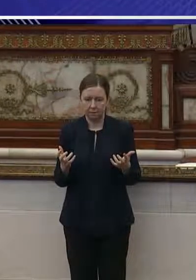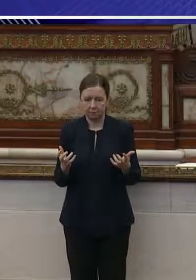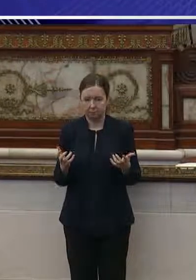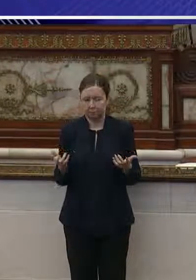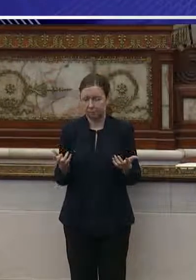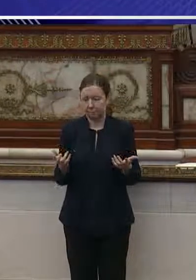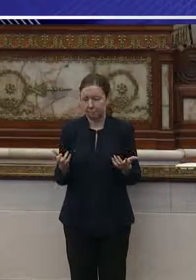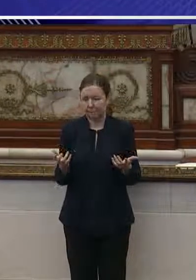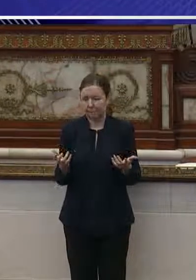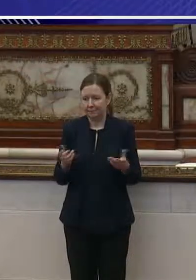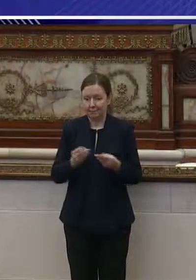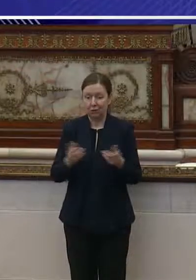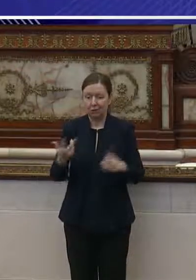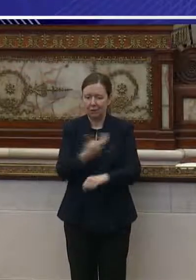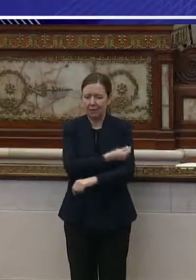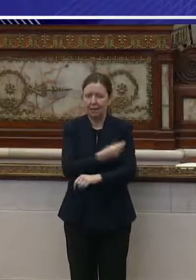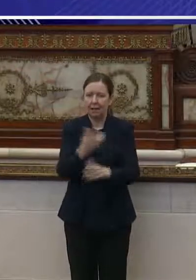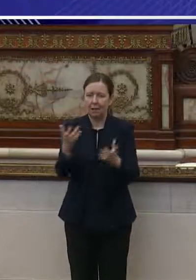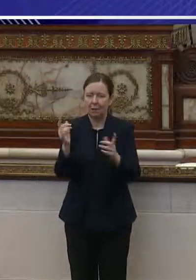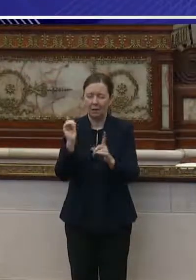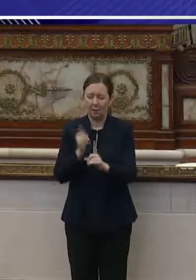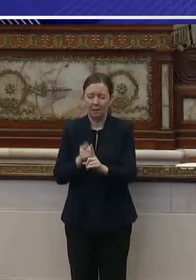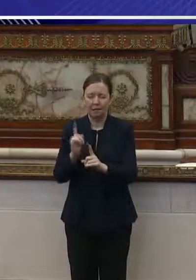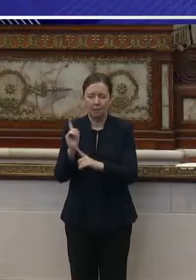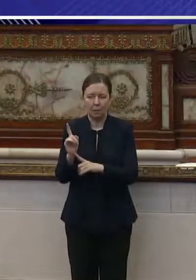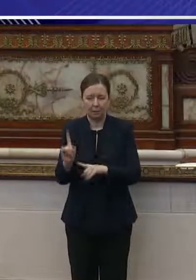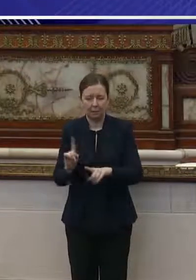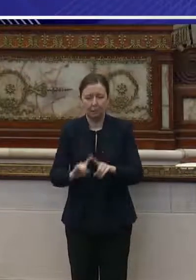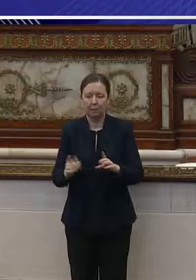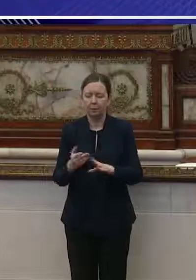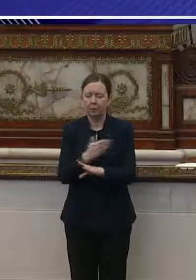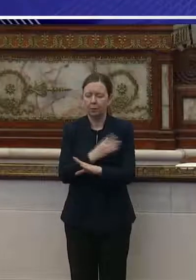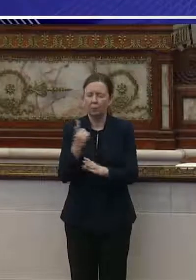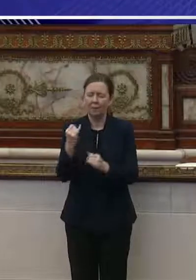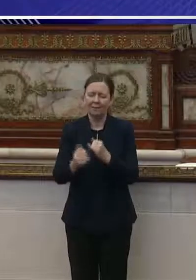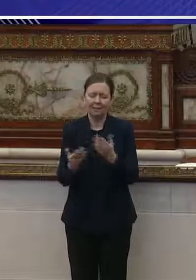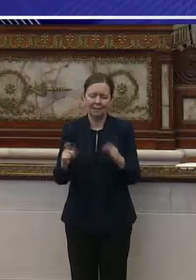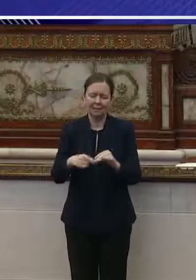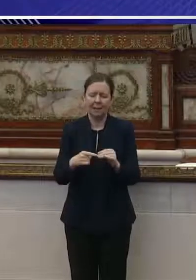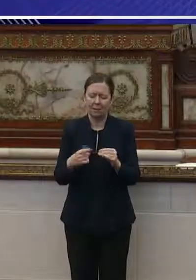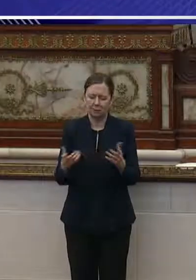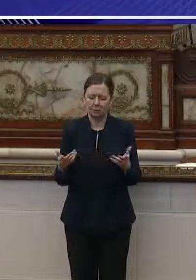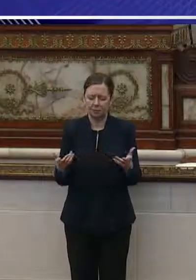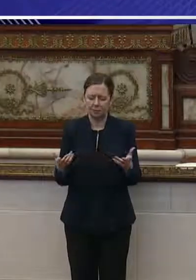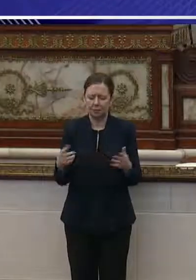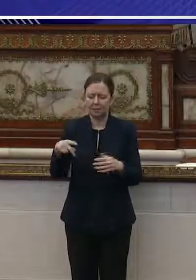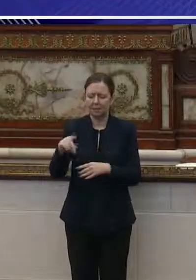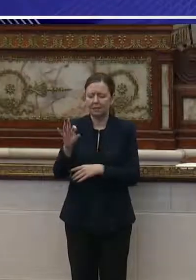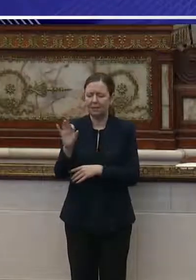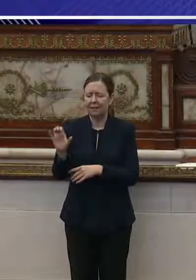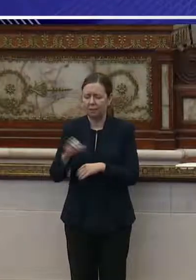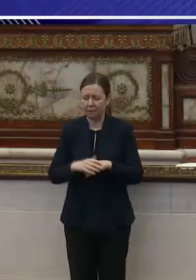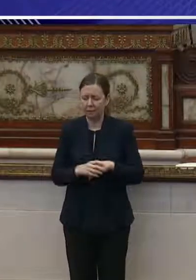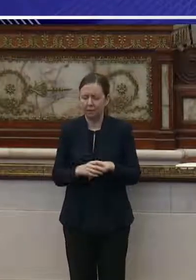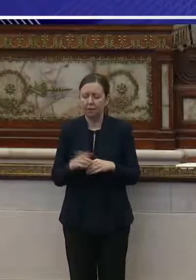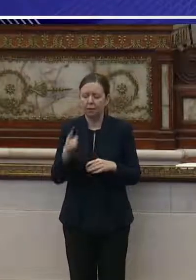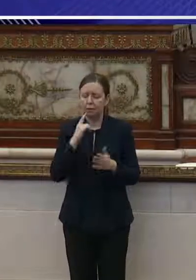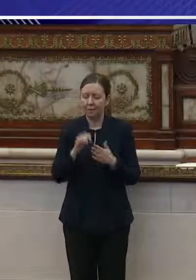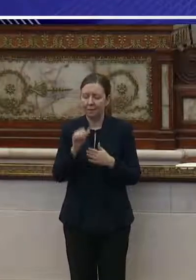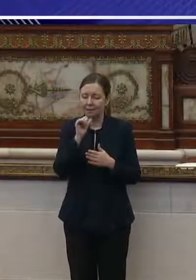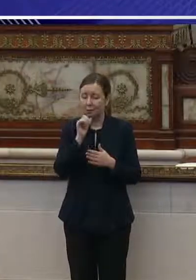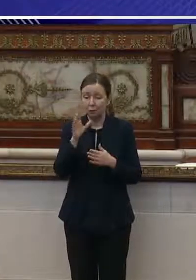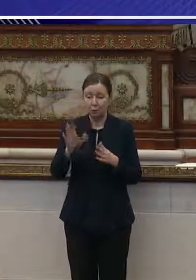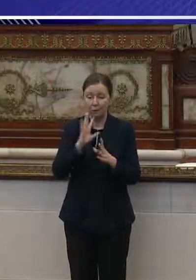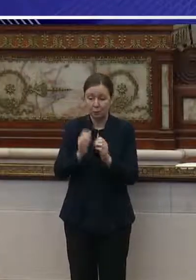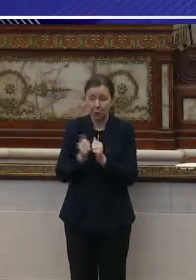essentially distribute the vaccine. I'm going to come back to that in a minute. But before, one last thing about Philly fighting COVID. You said you never spoke to